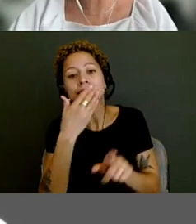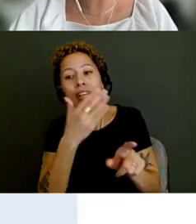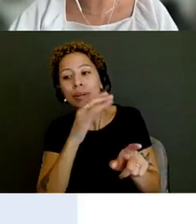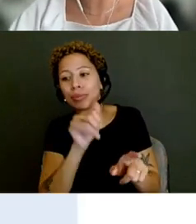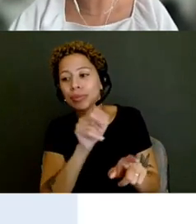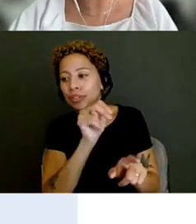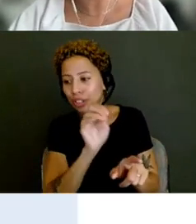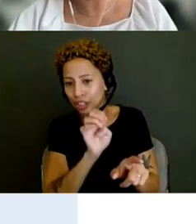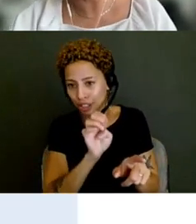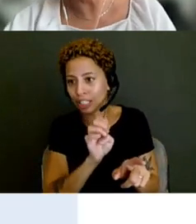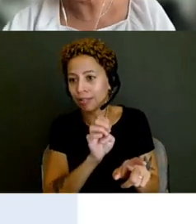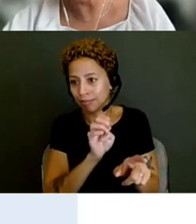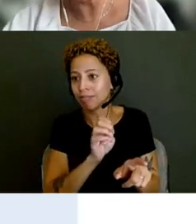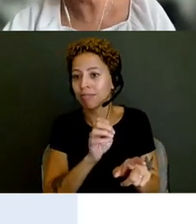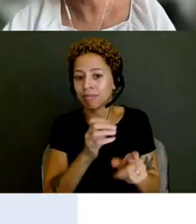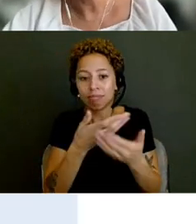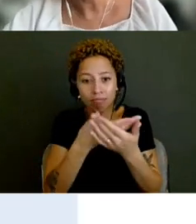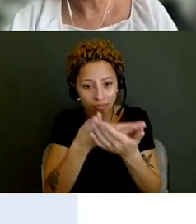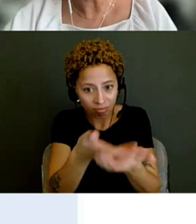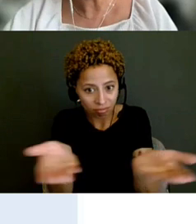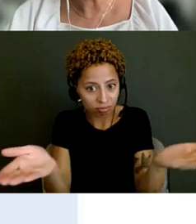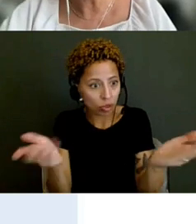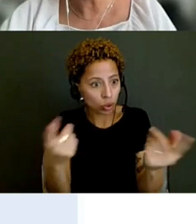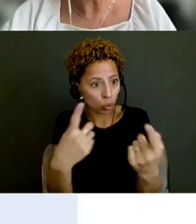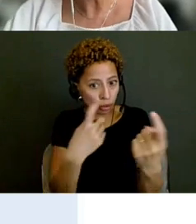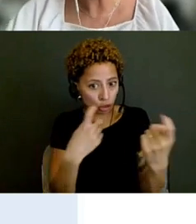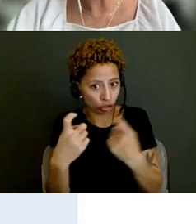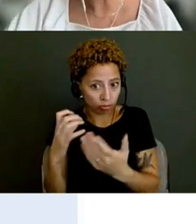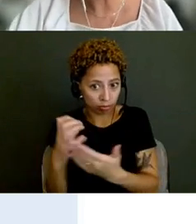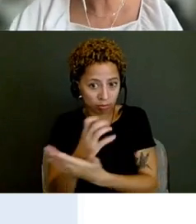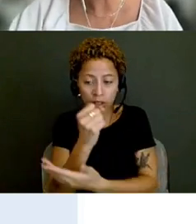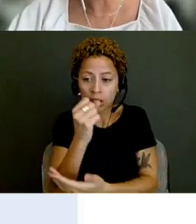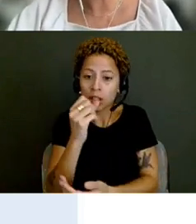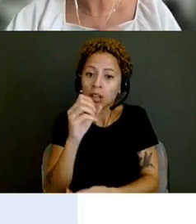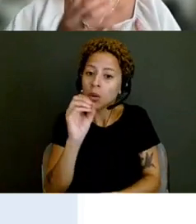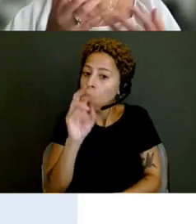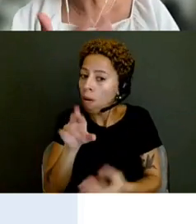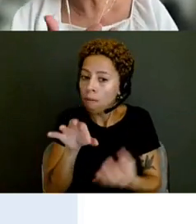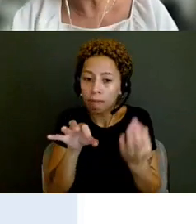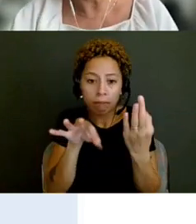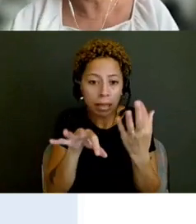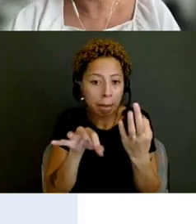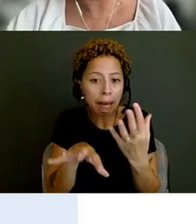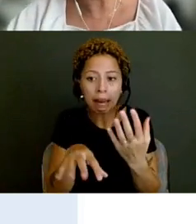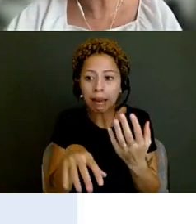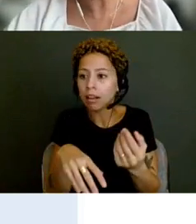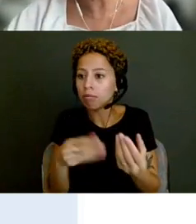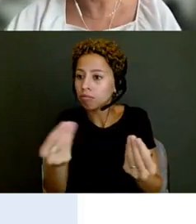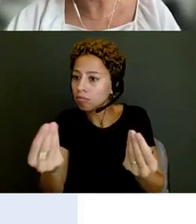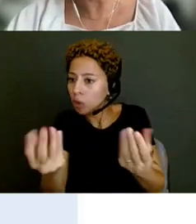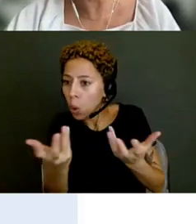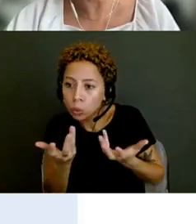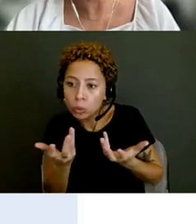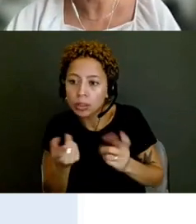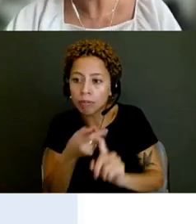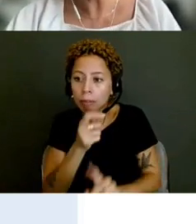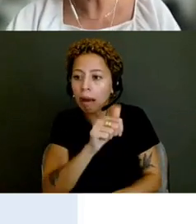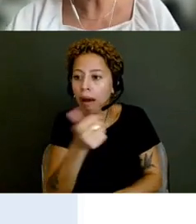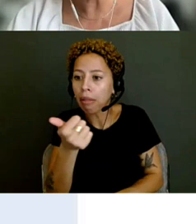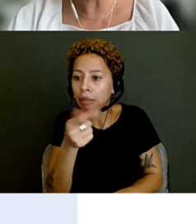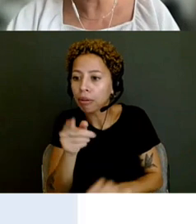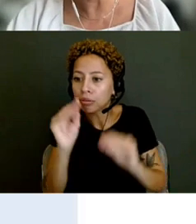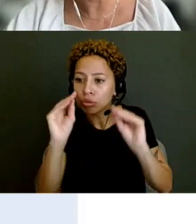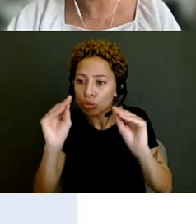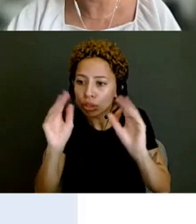to open the floor for questions, but also for feedback or notes from other instructors and participants who